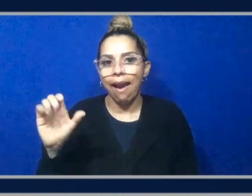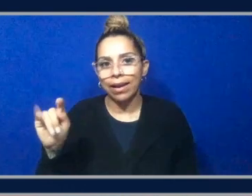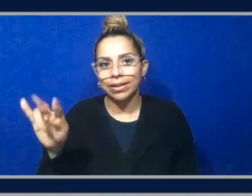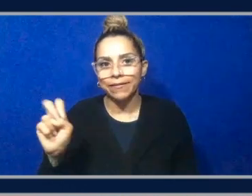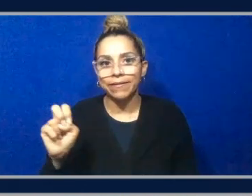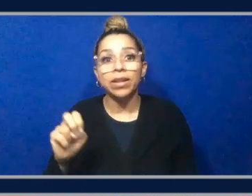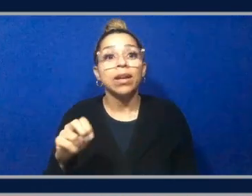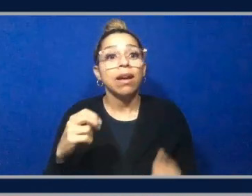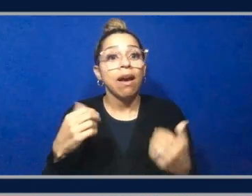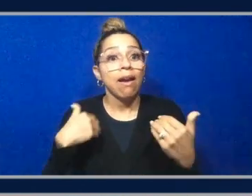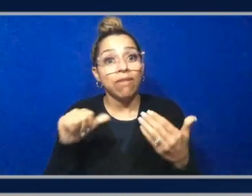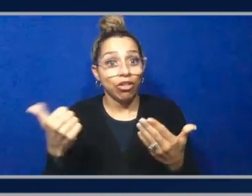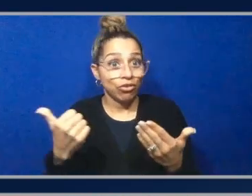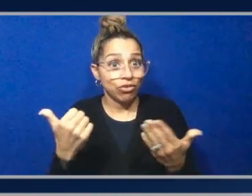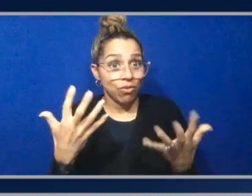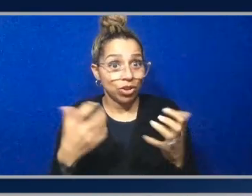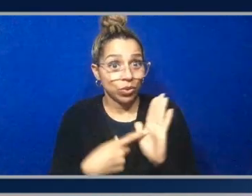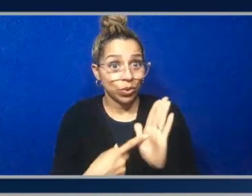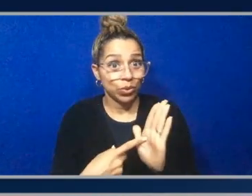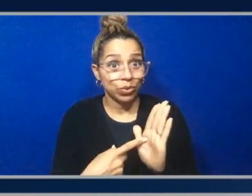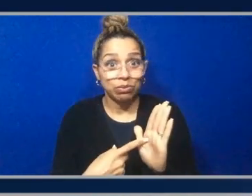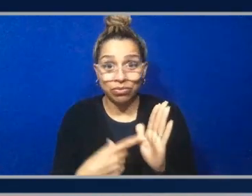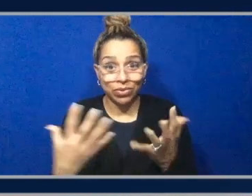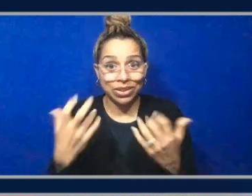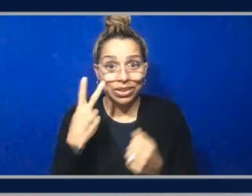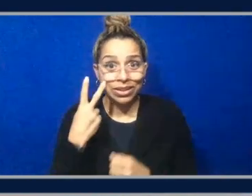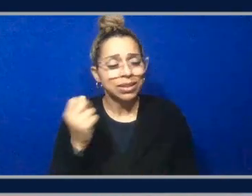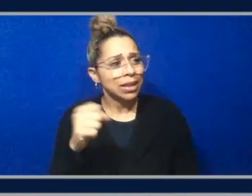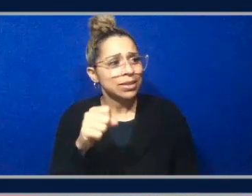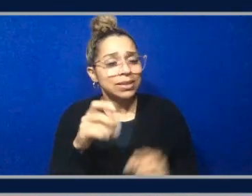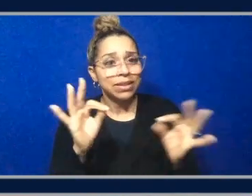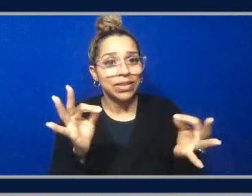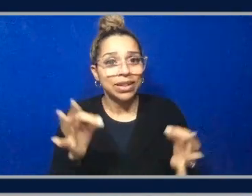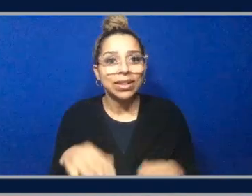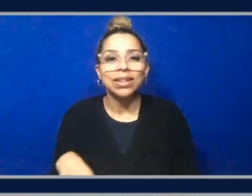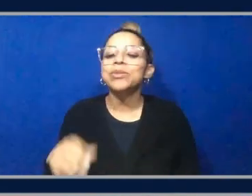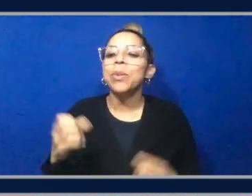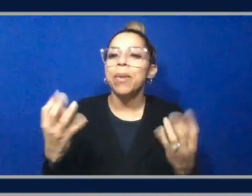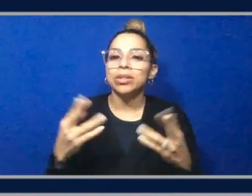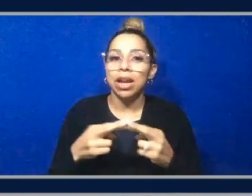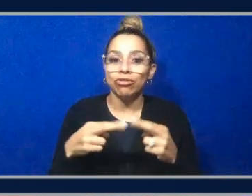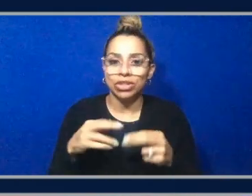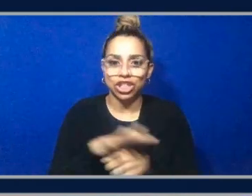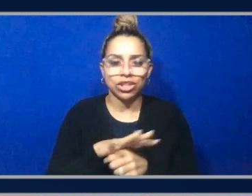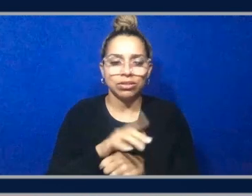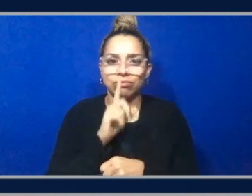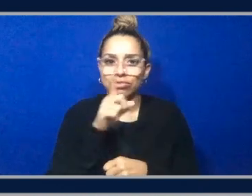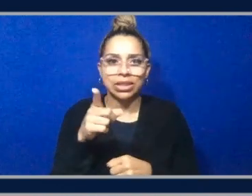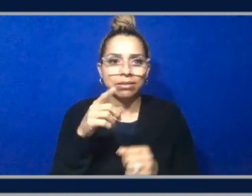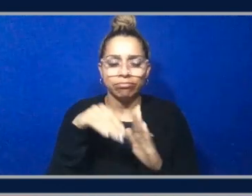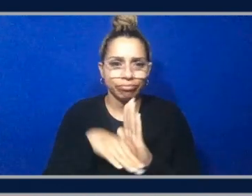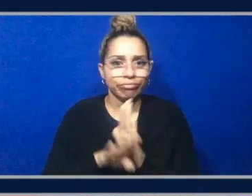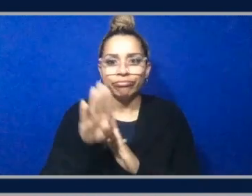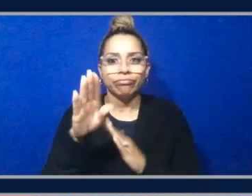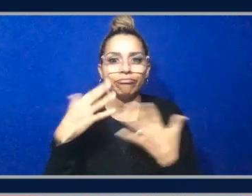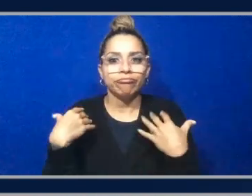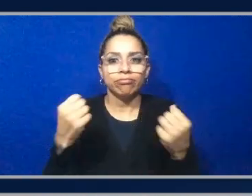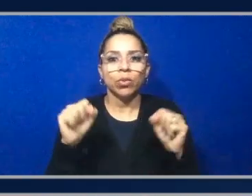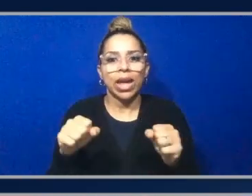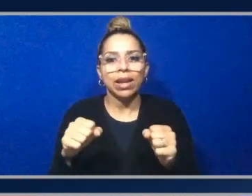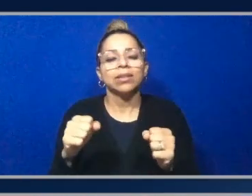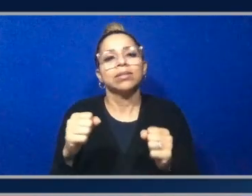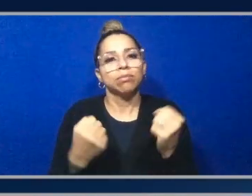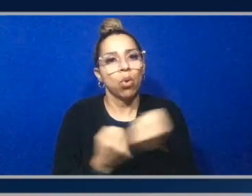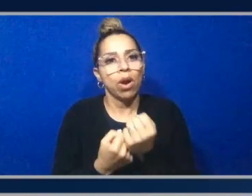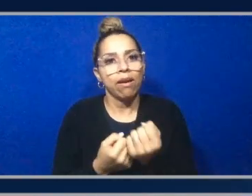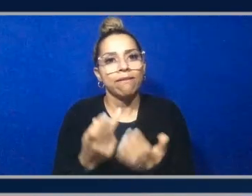it. Yes. Yes. Absolutely. So we said the multi-region is highly resilient, right? So we can support failover. So not only the players can